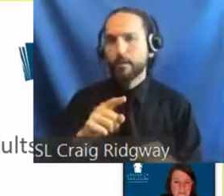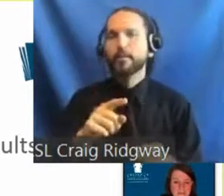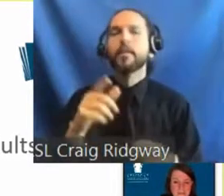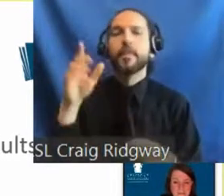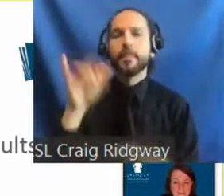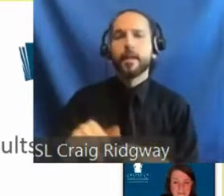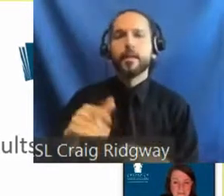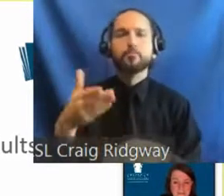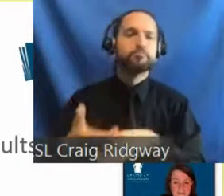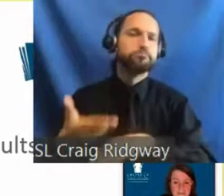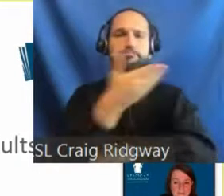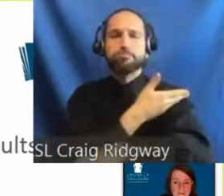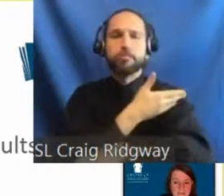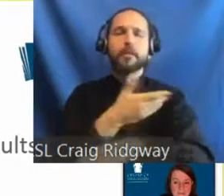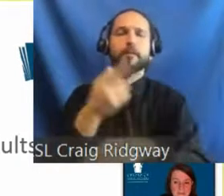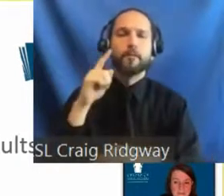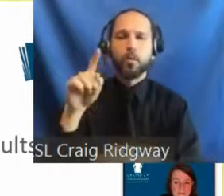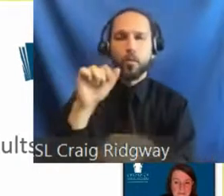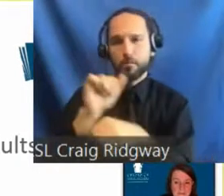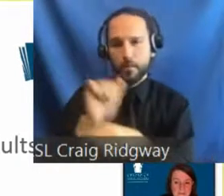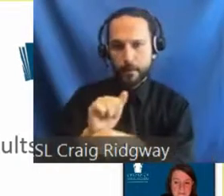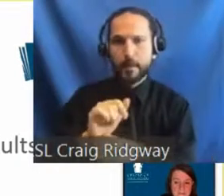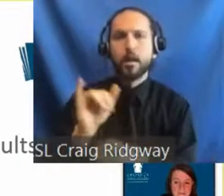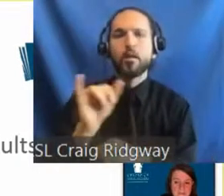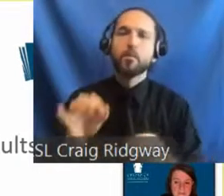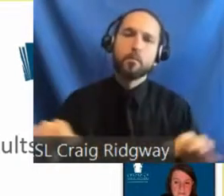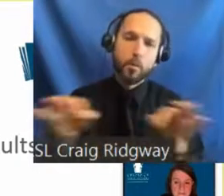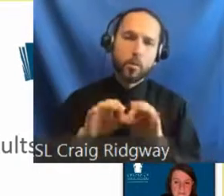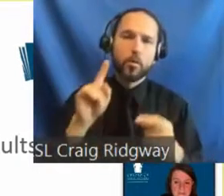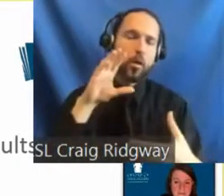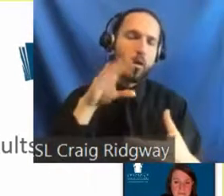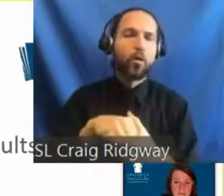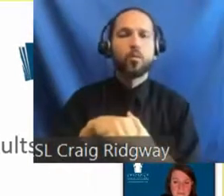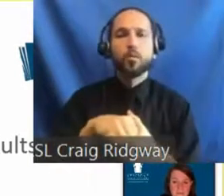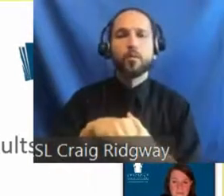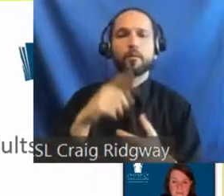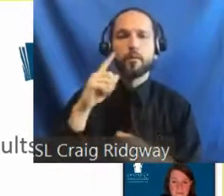ACAP's successful outcomes in employment and is key to inclusion in the workforce.